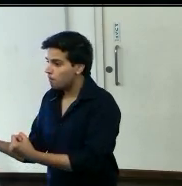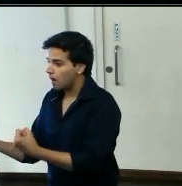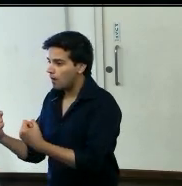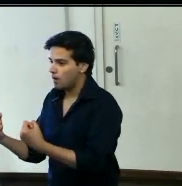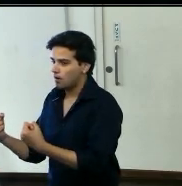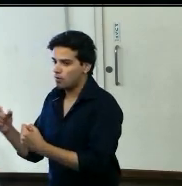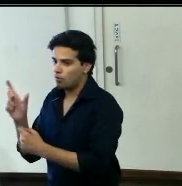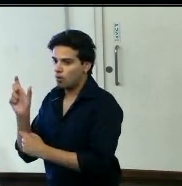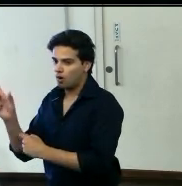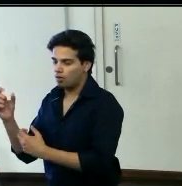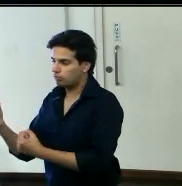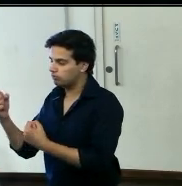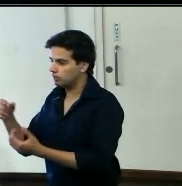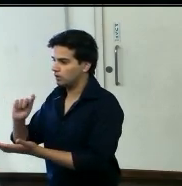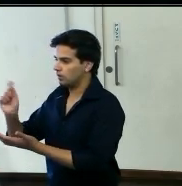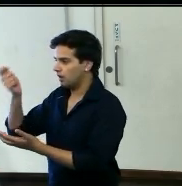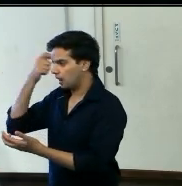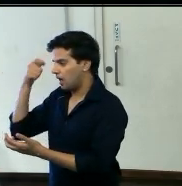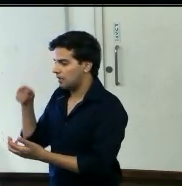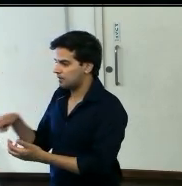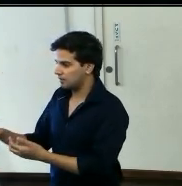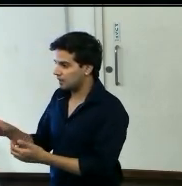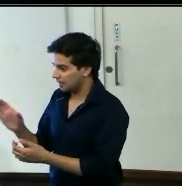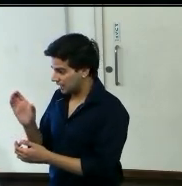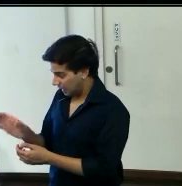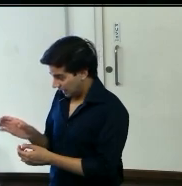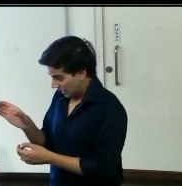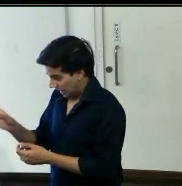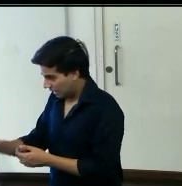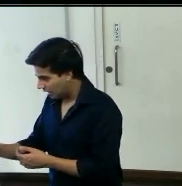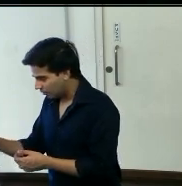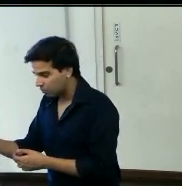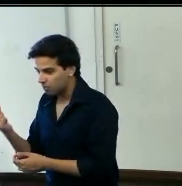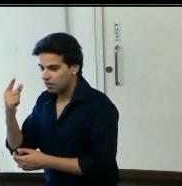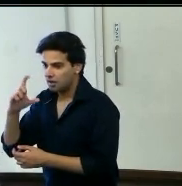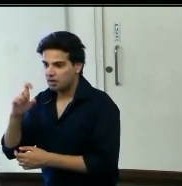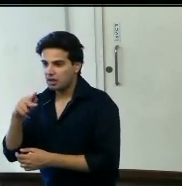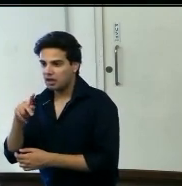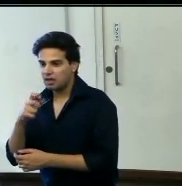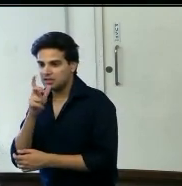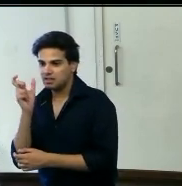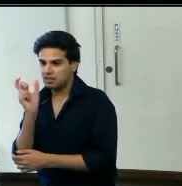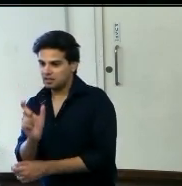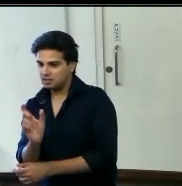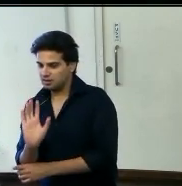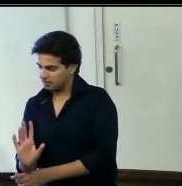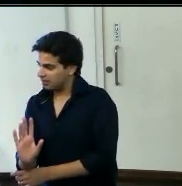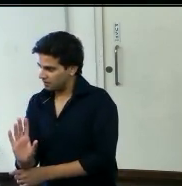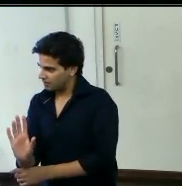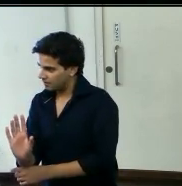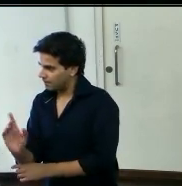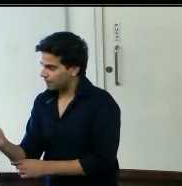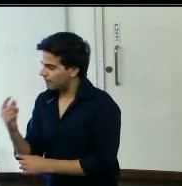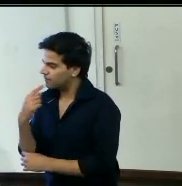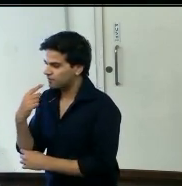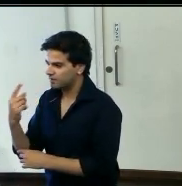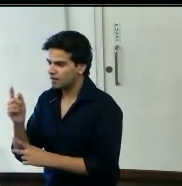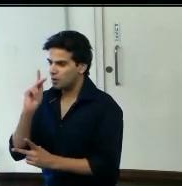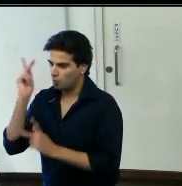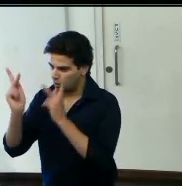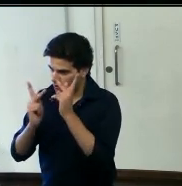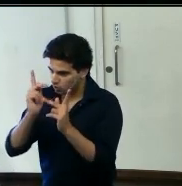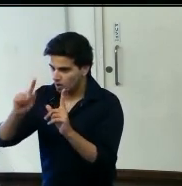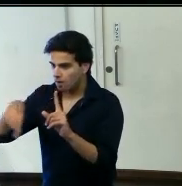word. Okay. Because he got cake when he said cake. So even when you say the visual and